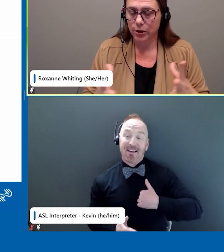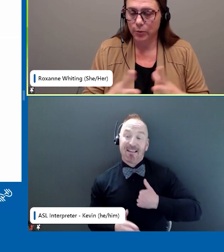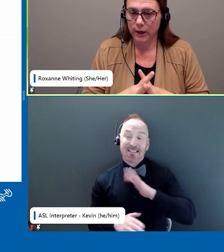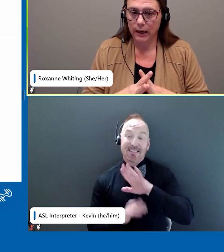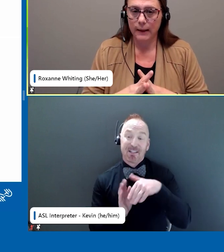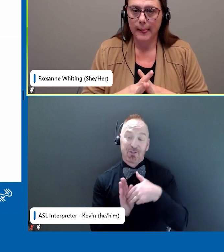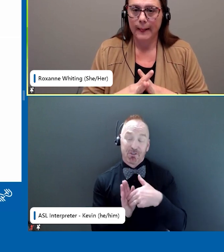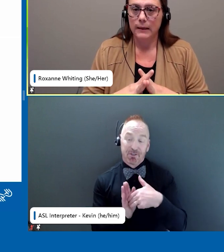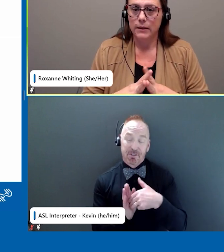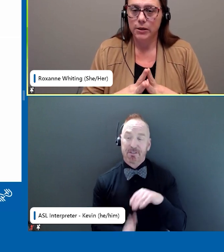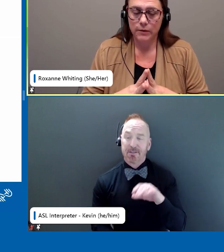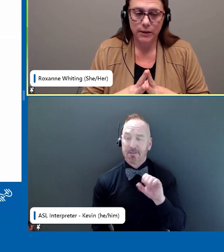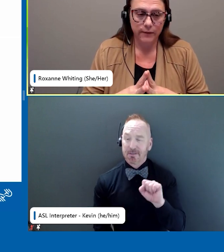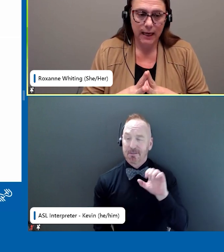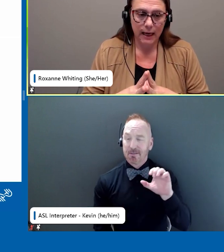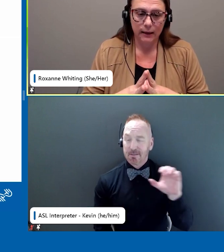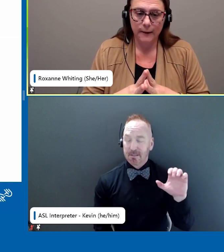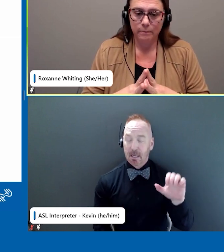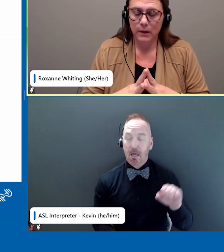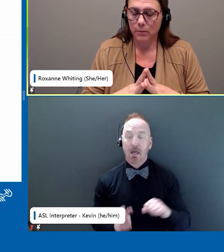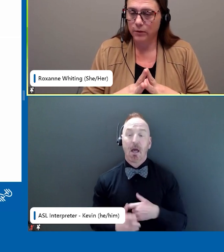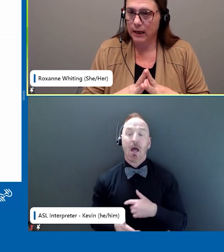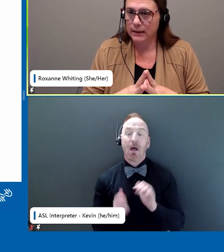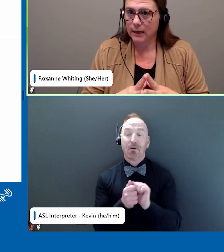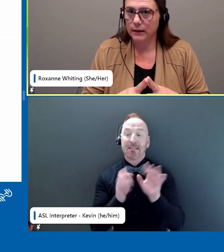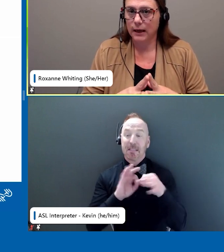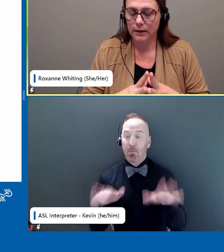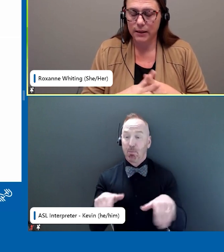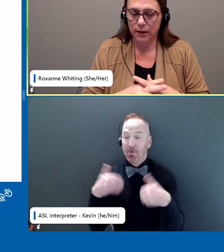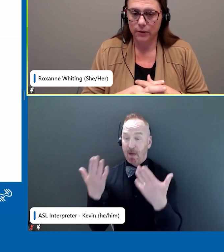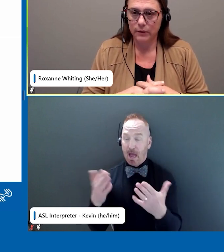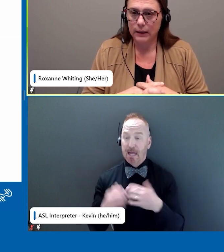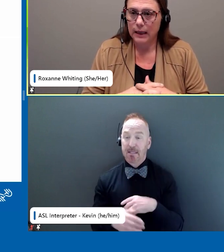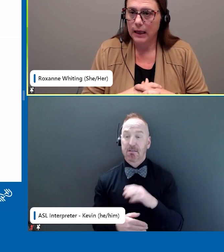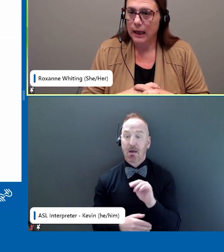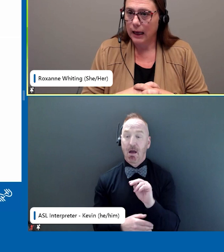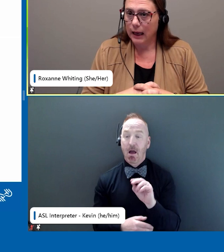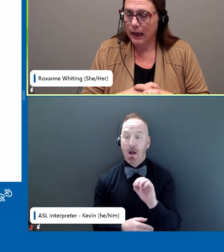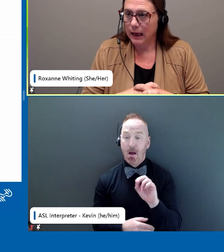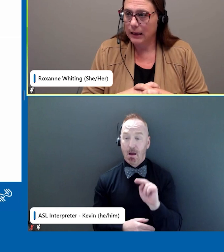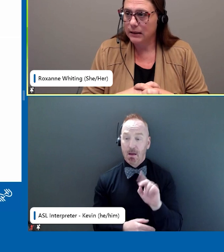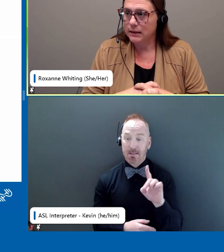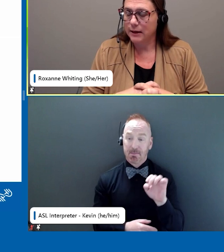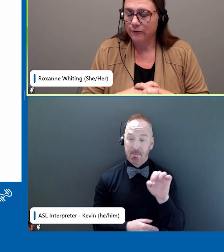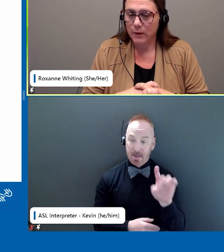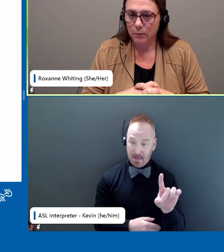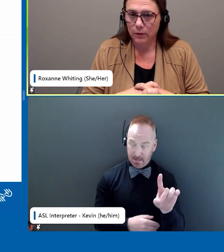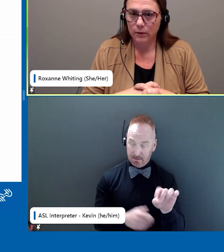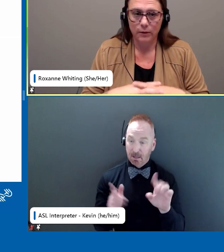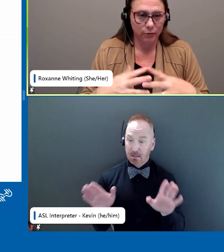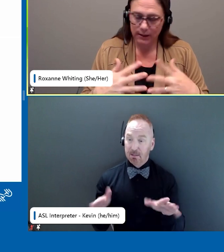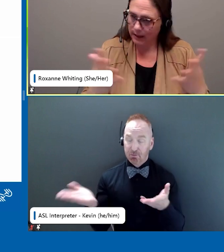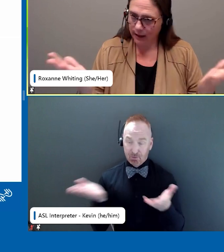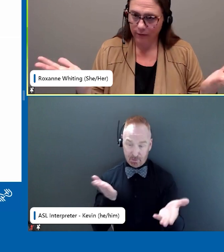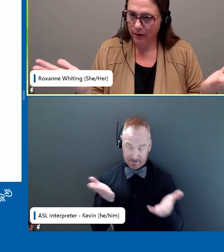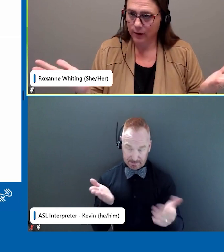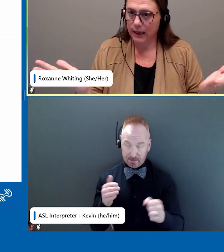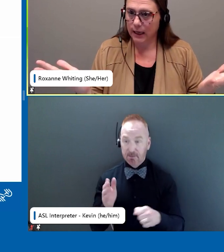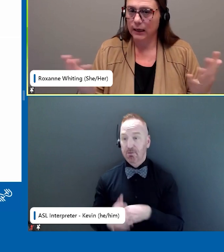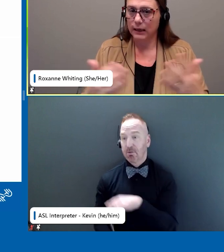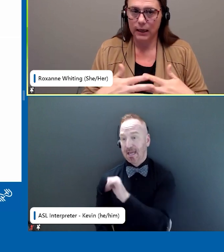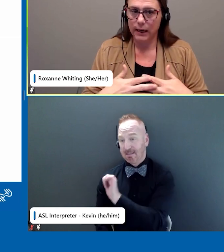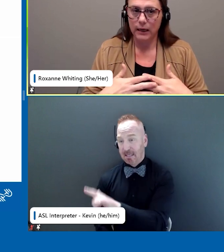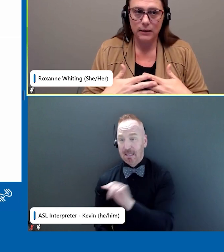on-demand interpreting to Service Canada in both ASL and LSQ. And deaf people, or just like every